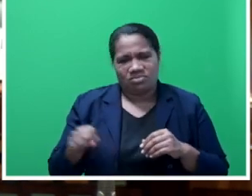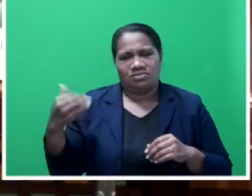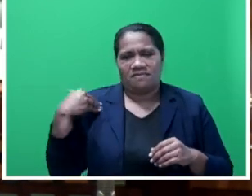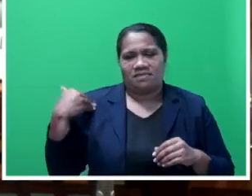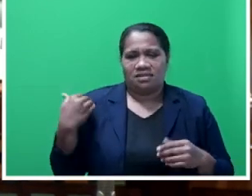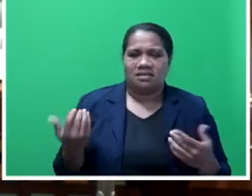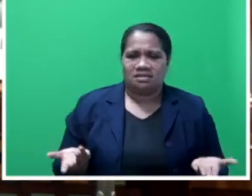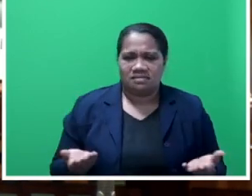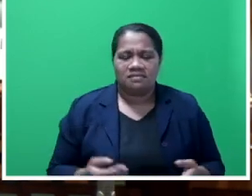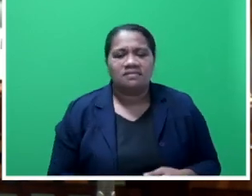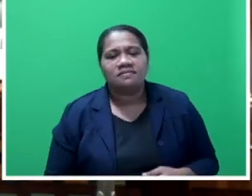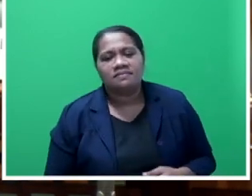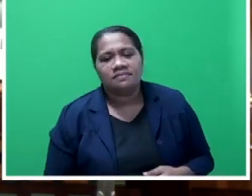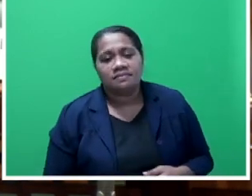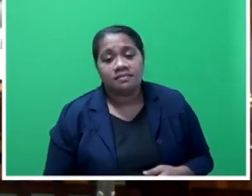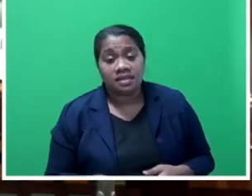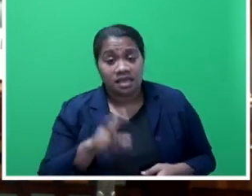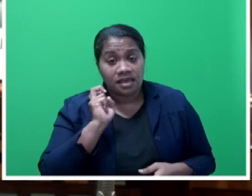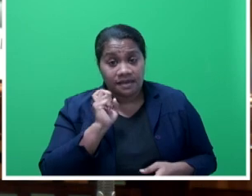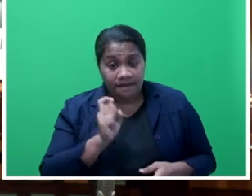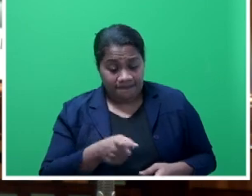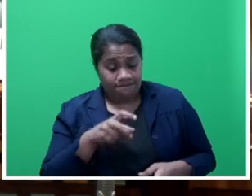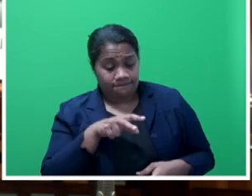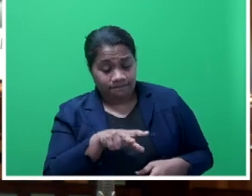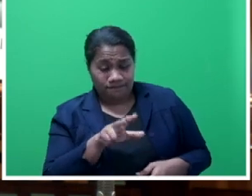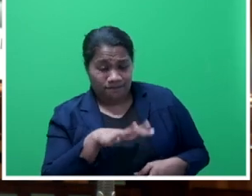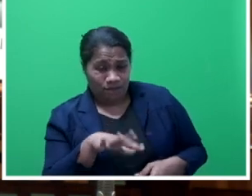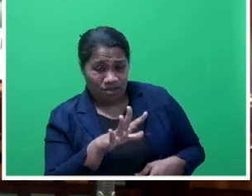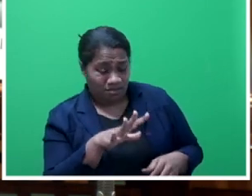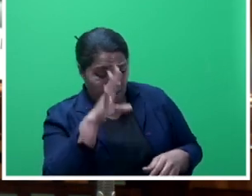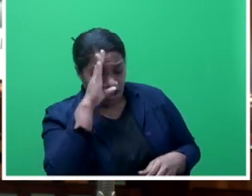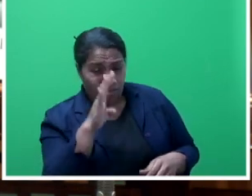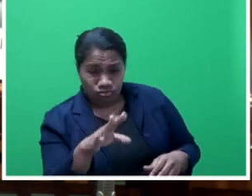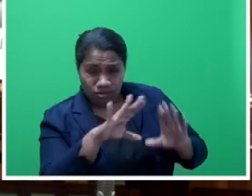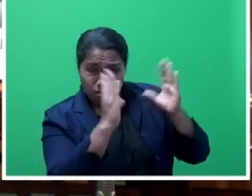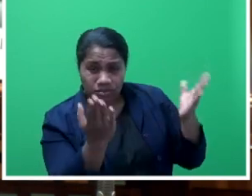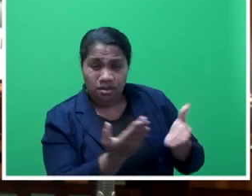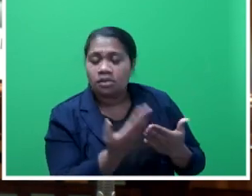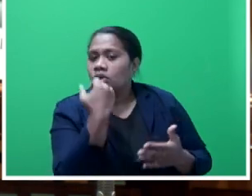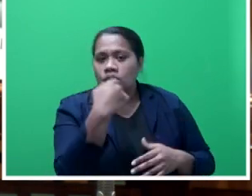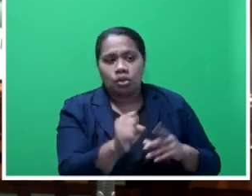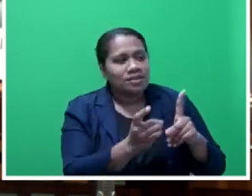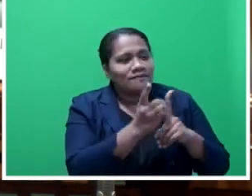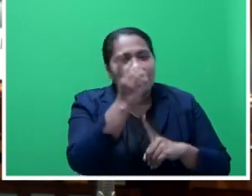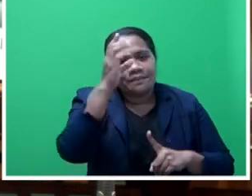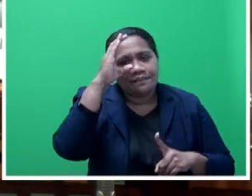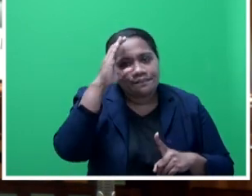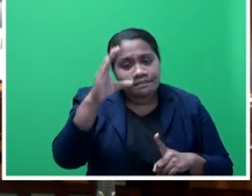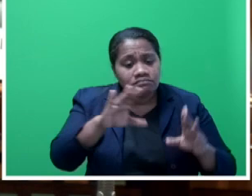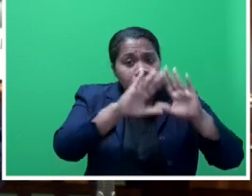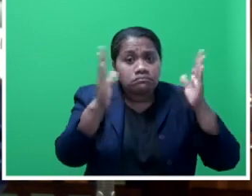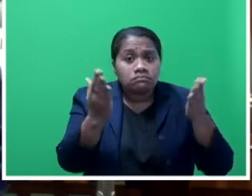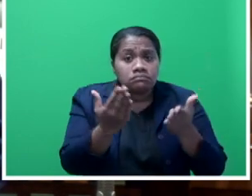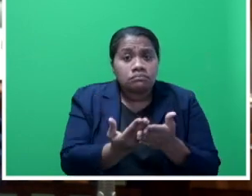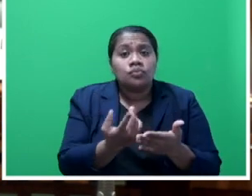that. If you look at every single country in the world, no developing country in the world has successfully